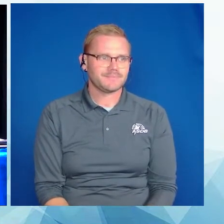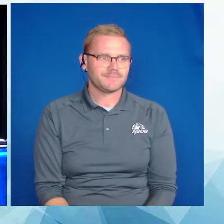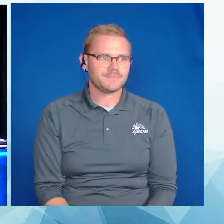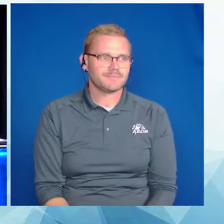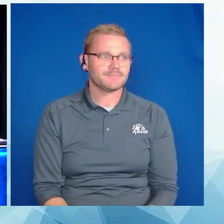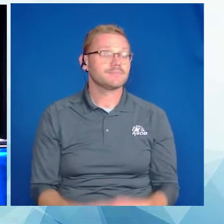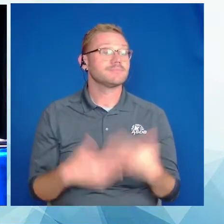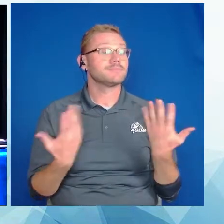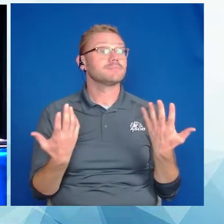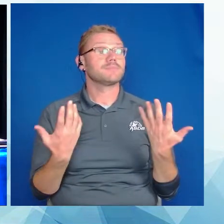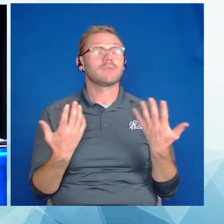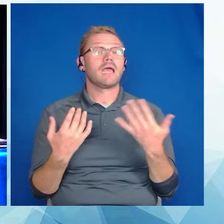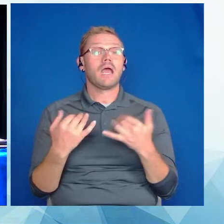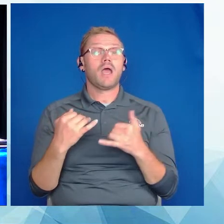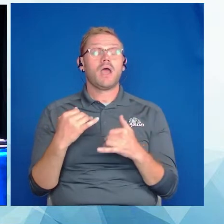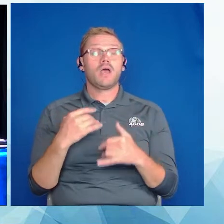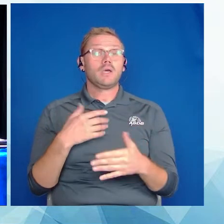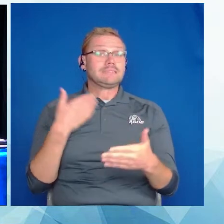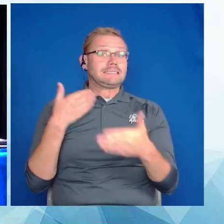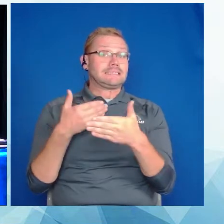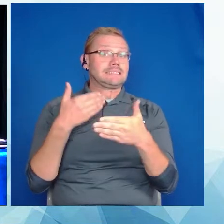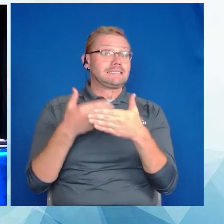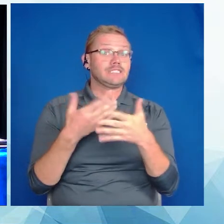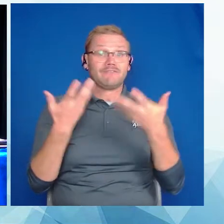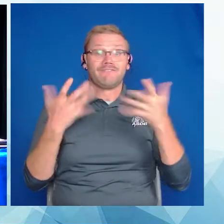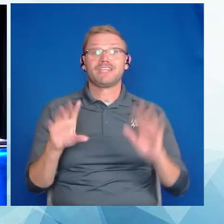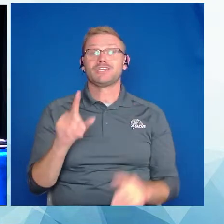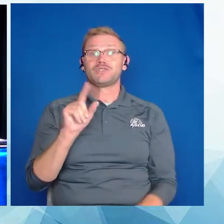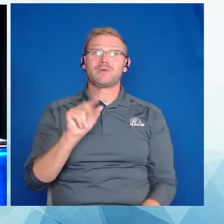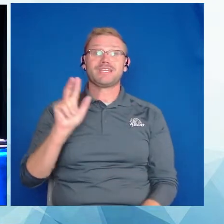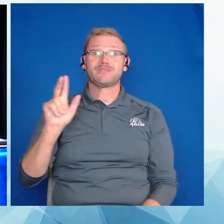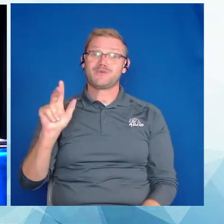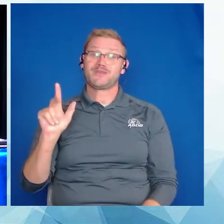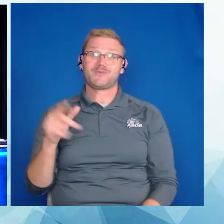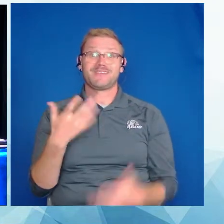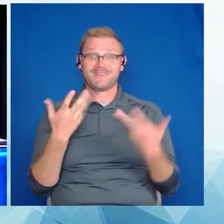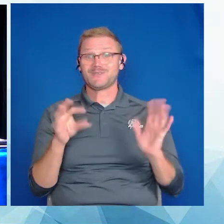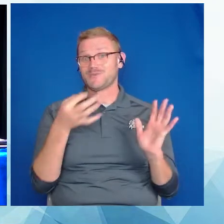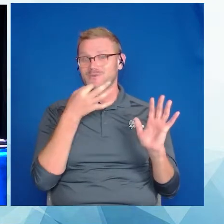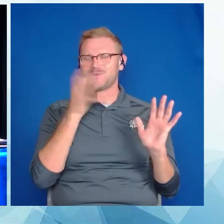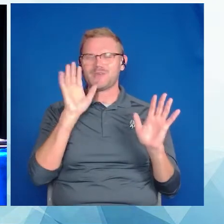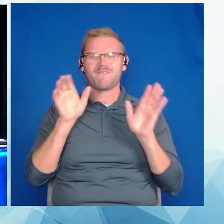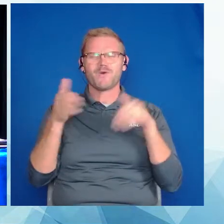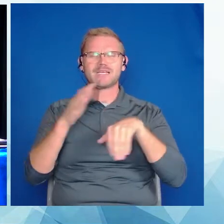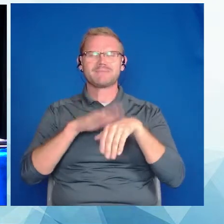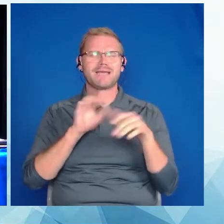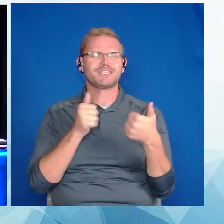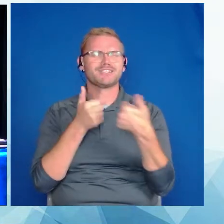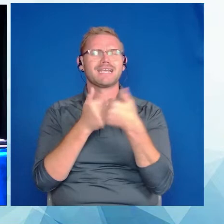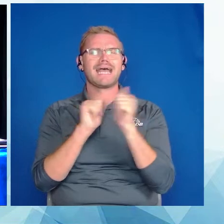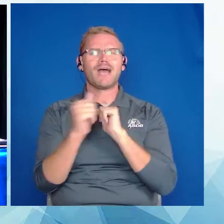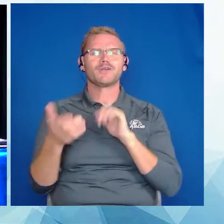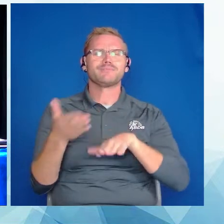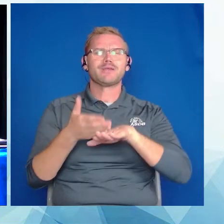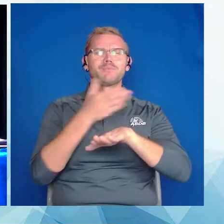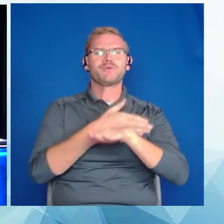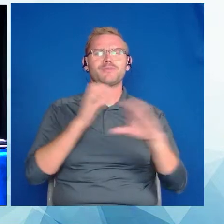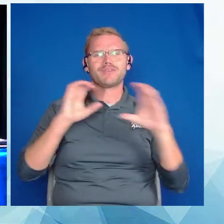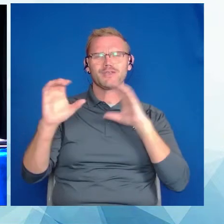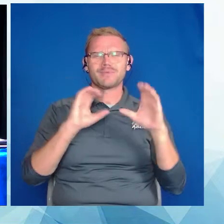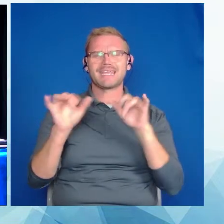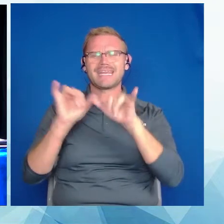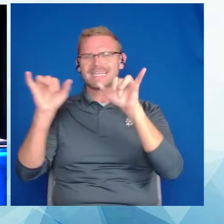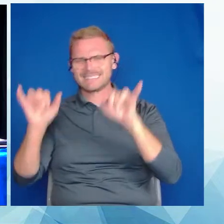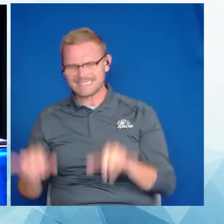So as we enter the last months of 2023, I've been focusing my efforts on how we strengthen communication and